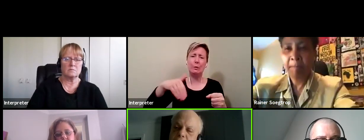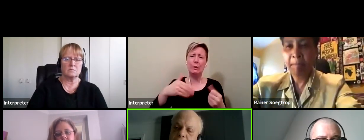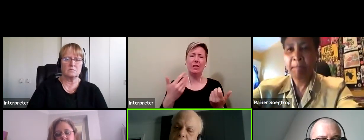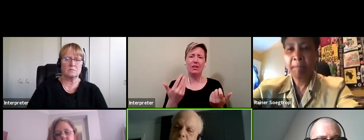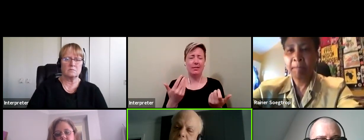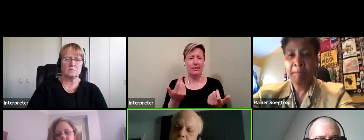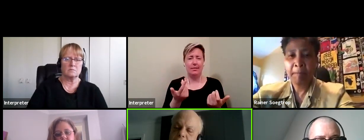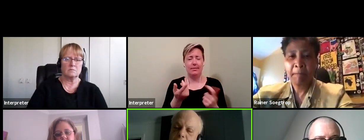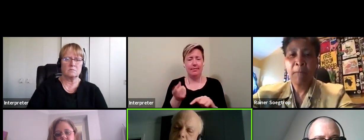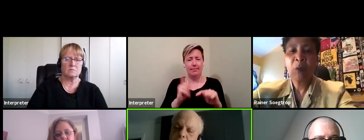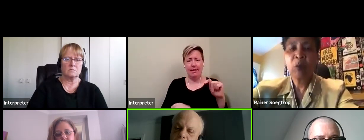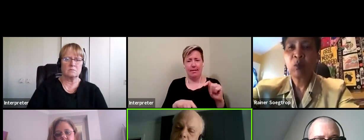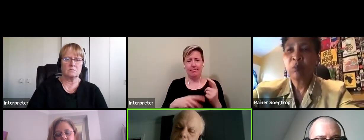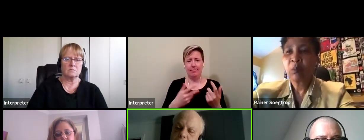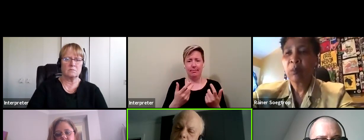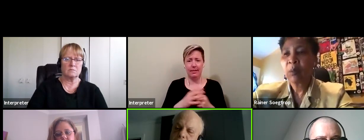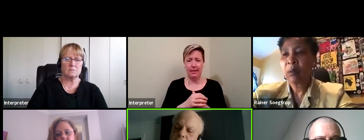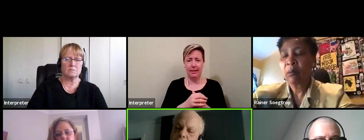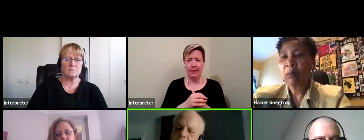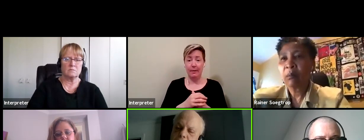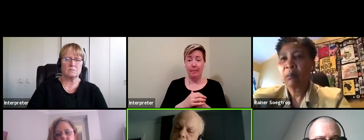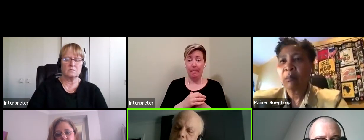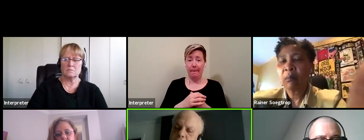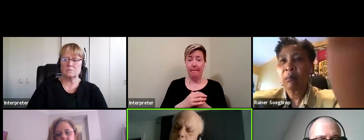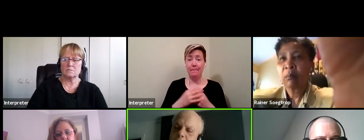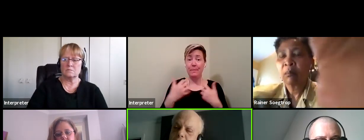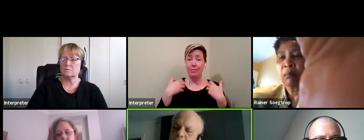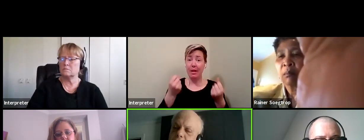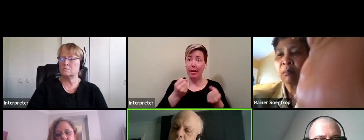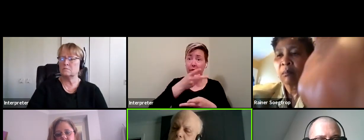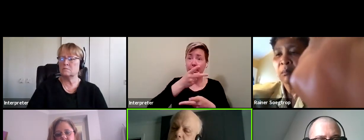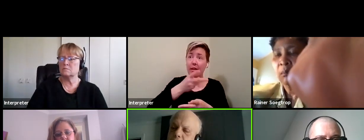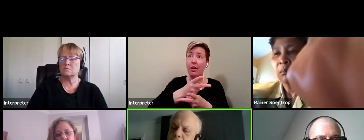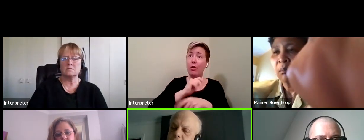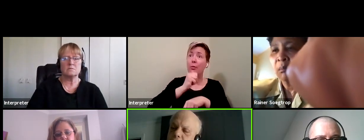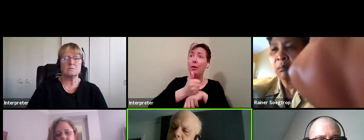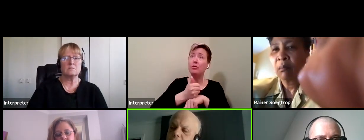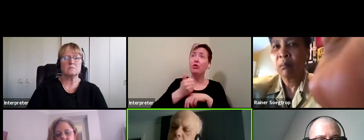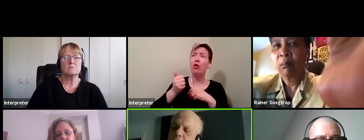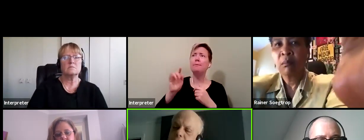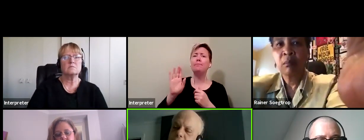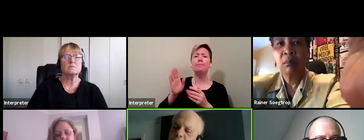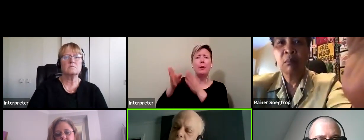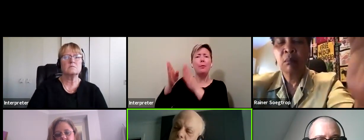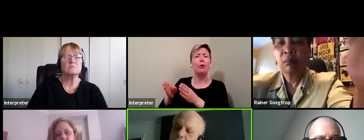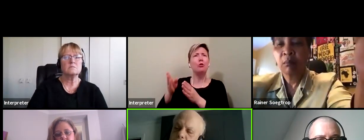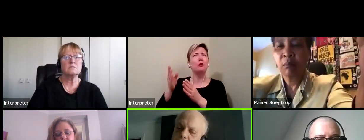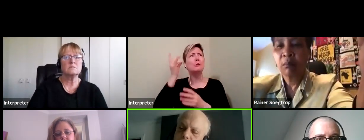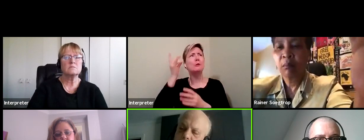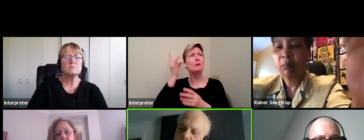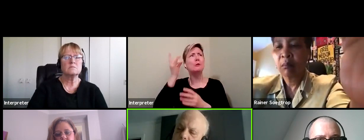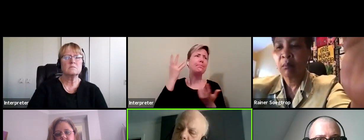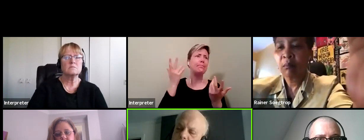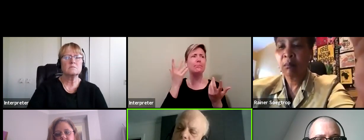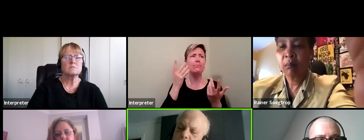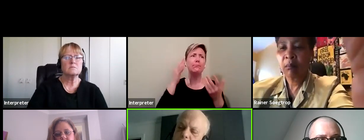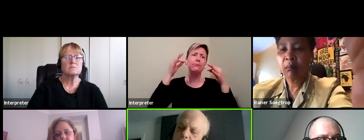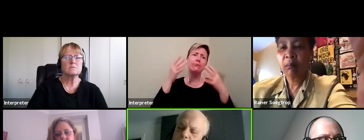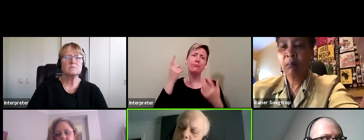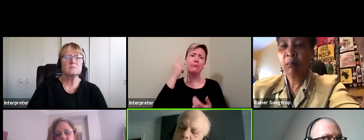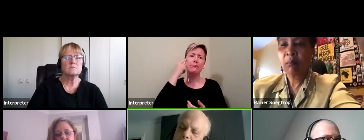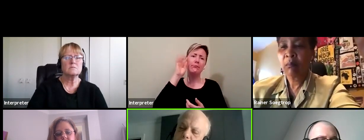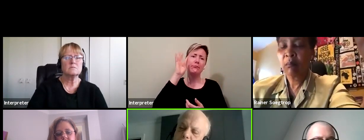decision at any time over healthcare services, and especially not over critical and life-saving healthcare services.